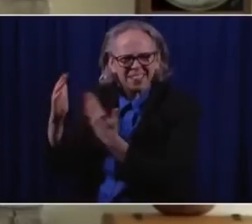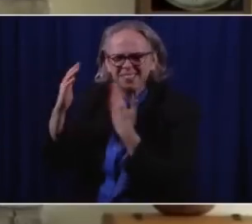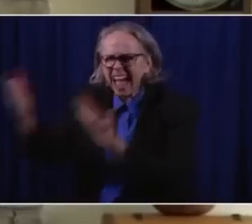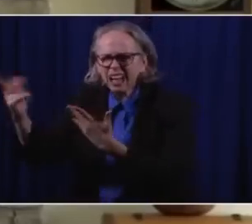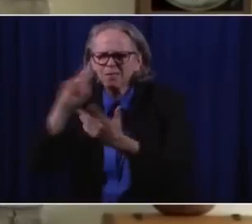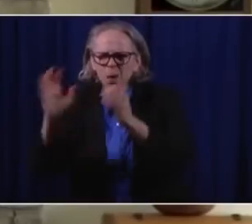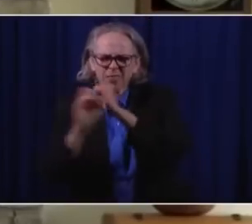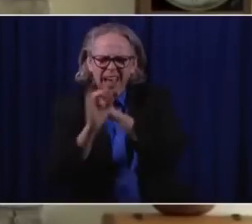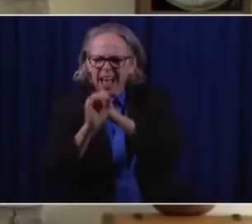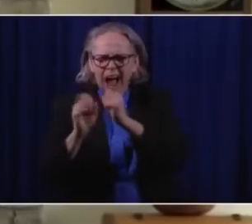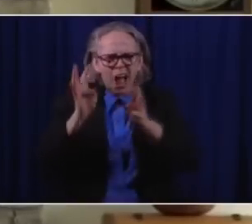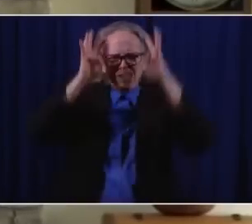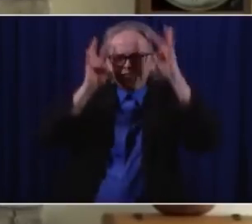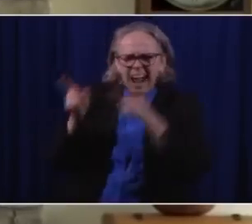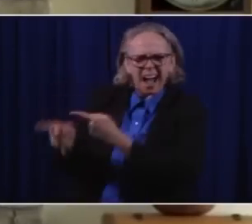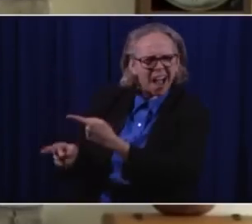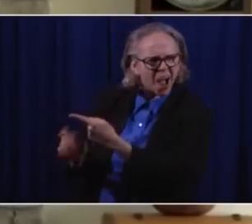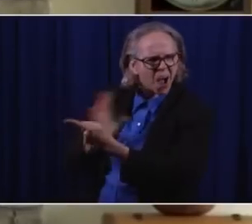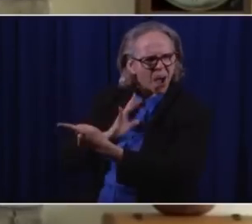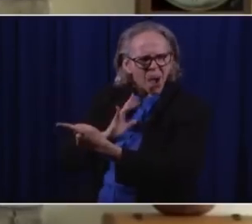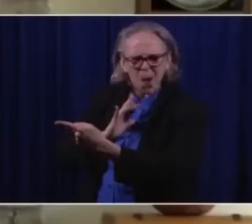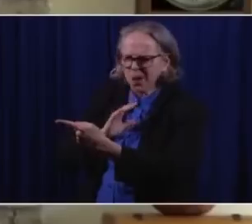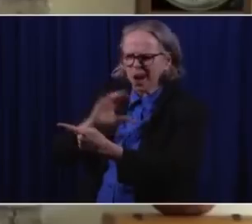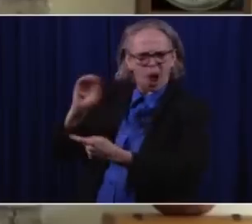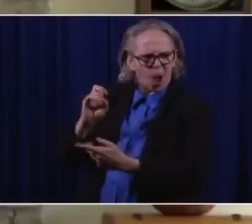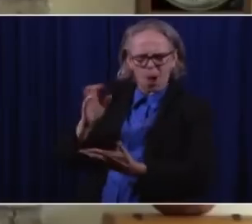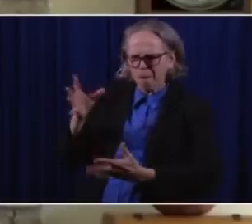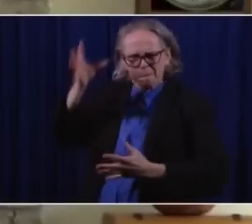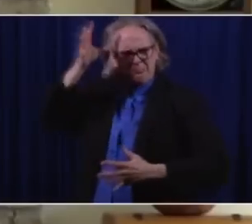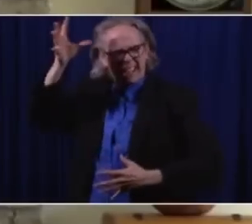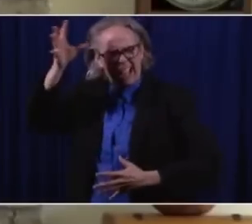Ohioans, Buckeyes, we are resilient.